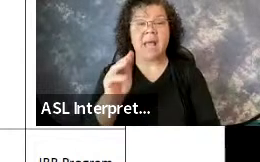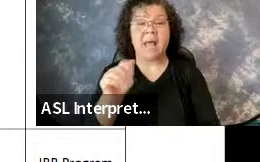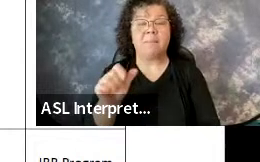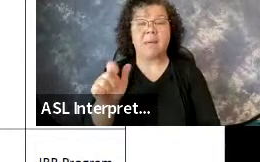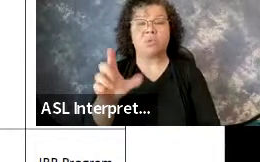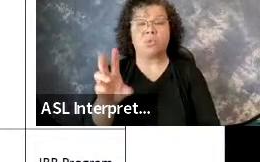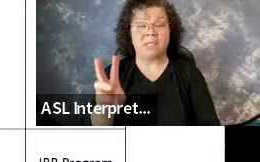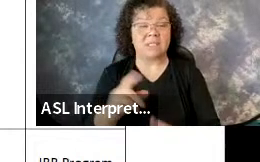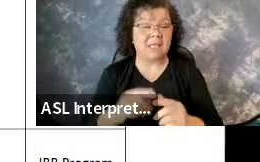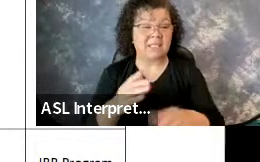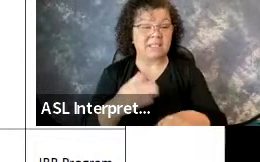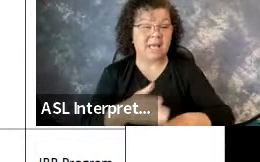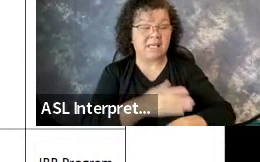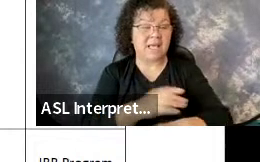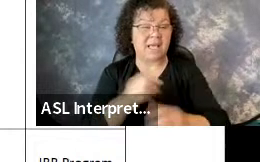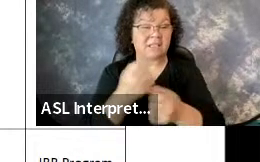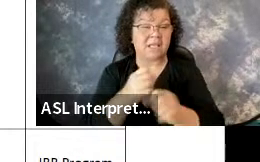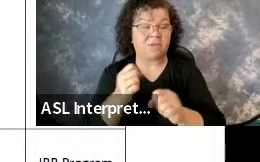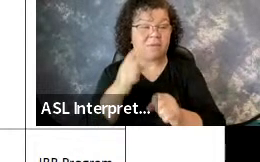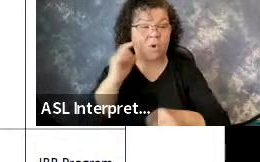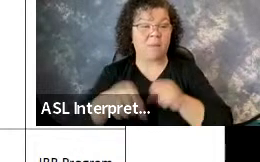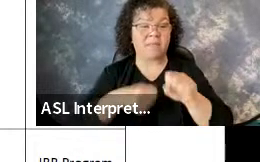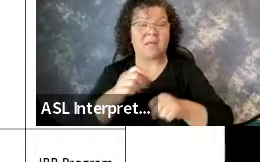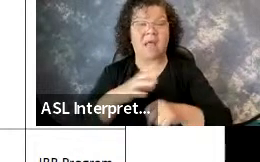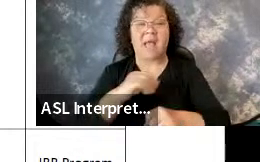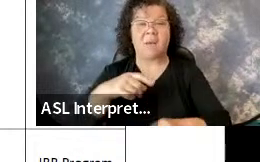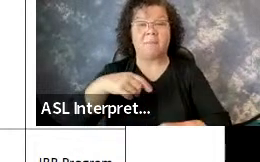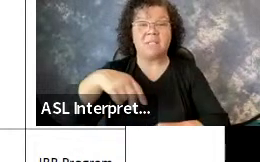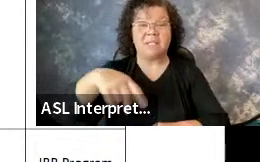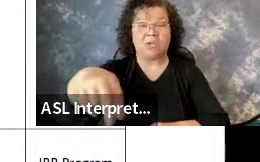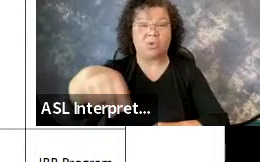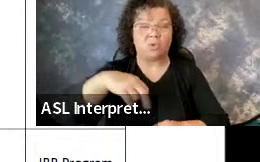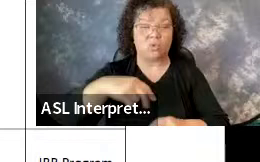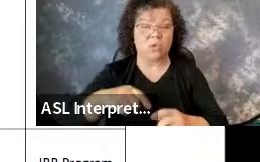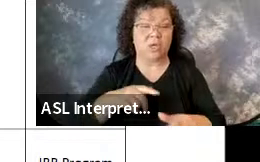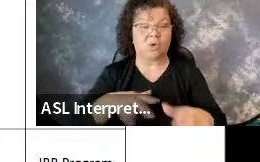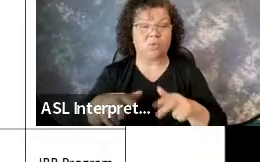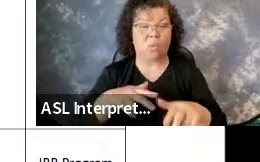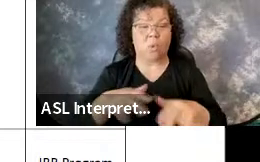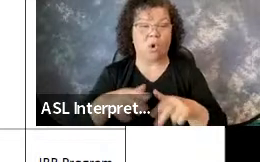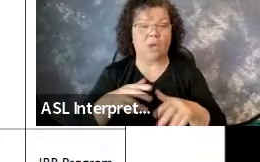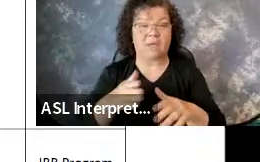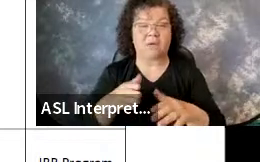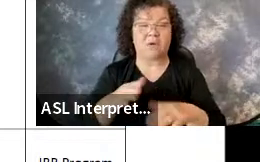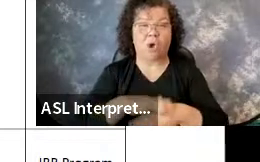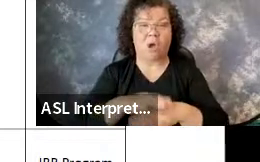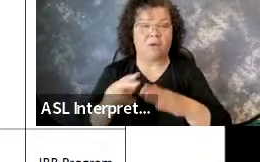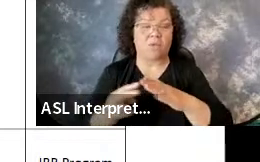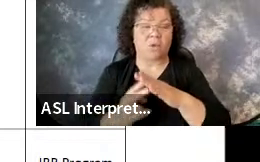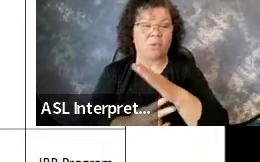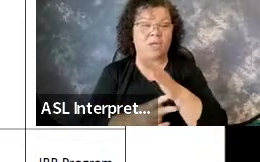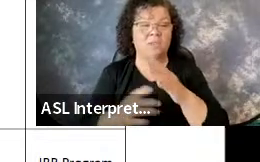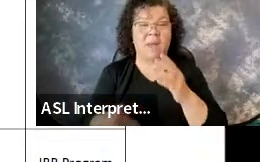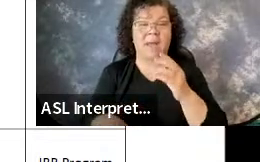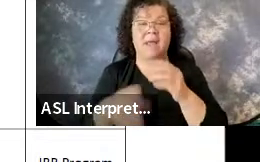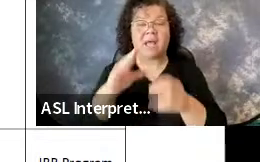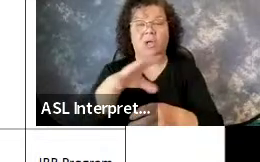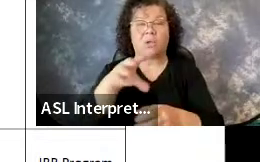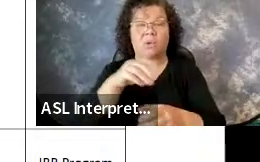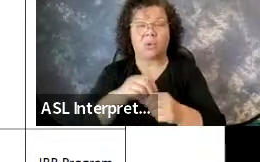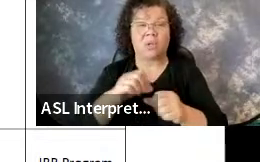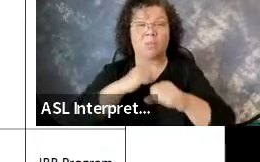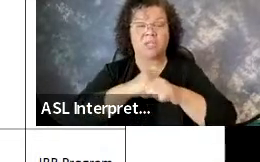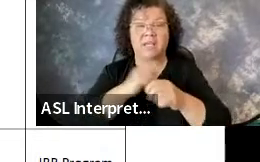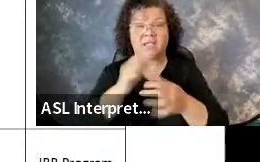26, enhance safety for bicyclists and pedestrians crossing the bridge by incorporating protective features into the design, such as railing or safety